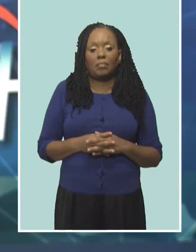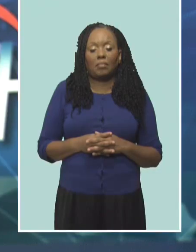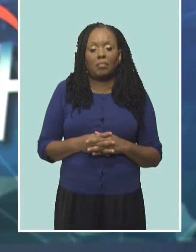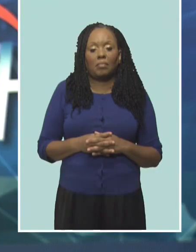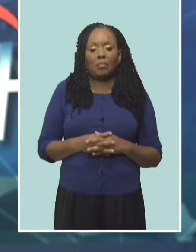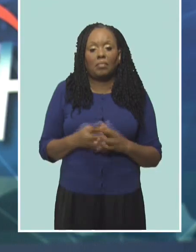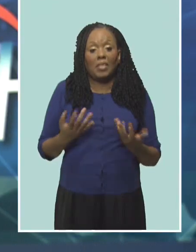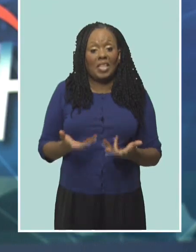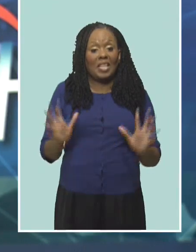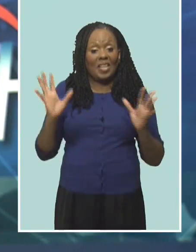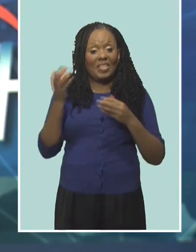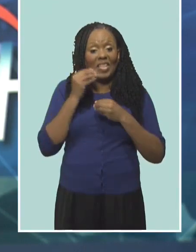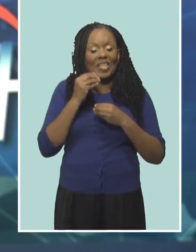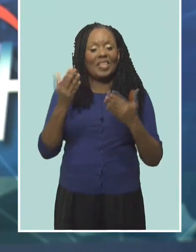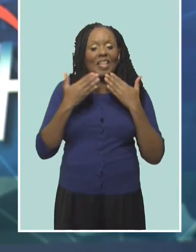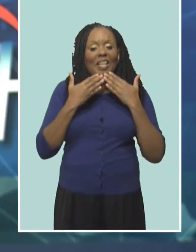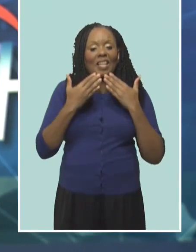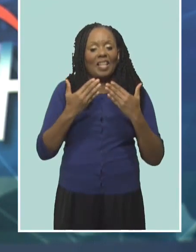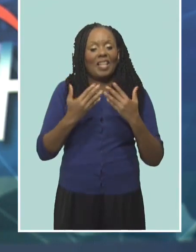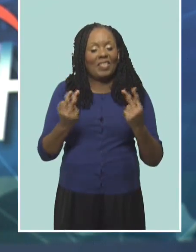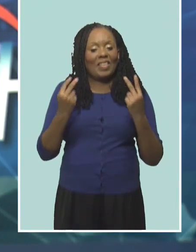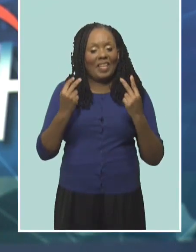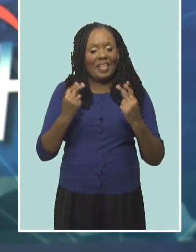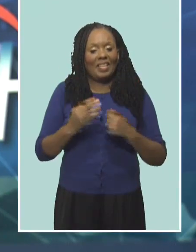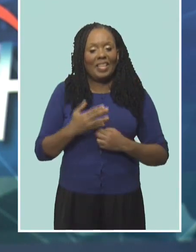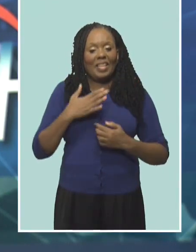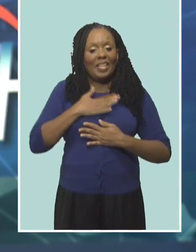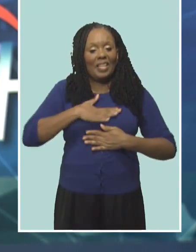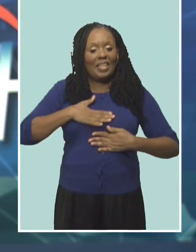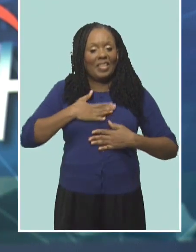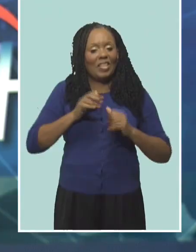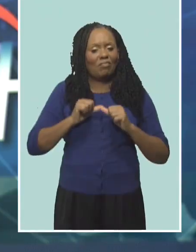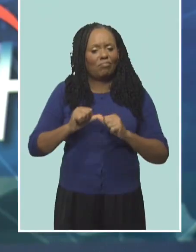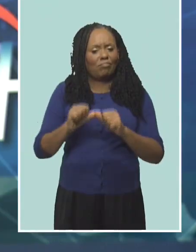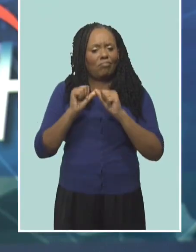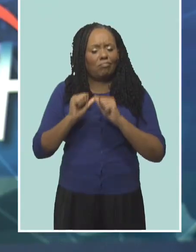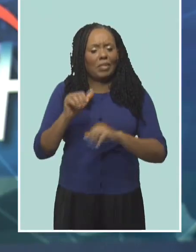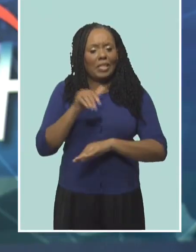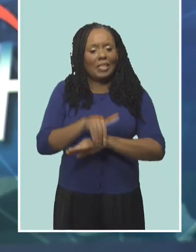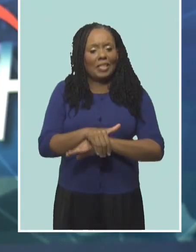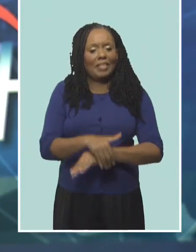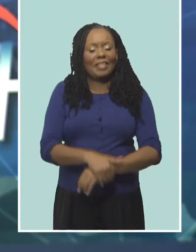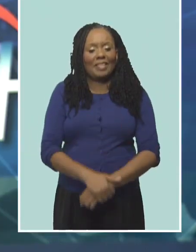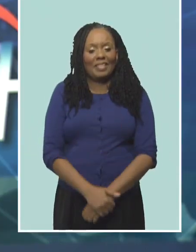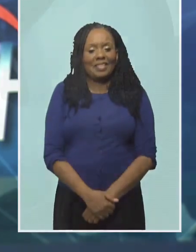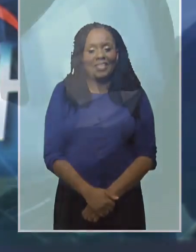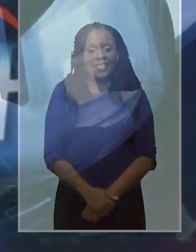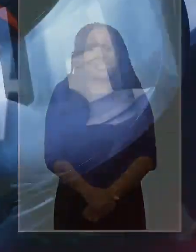And that's our news. Thank you so much for joining us, and do continue to enjoy your evening.